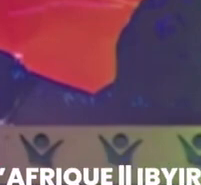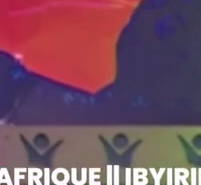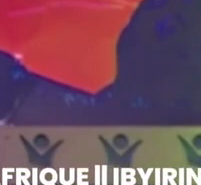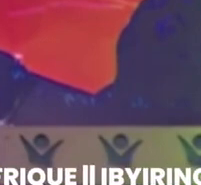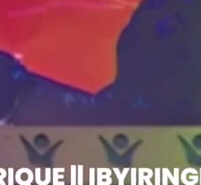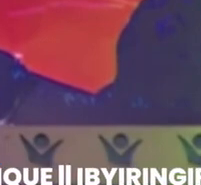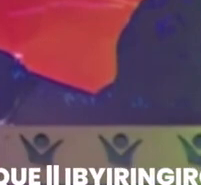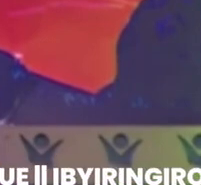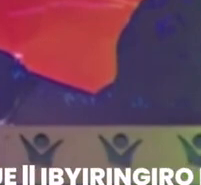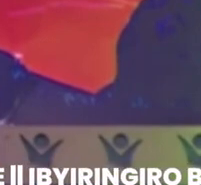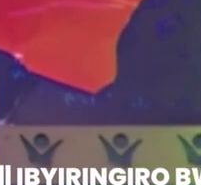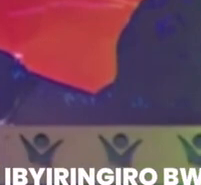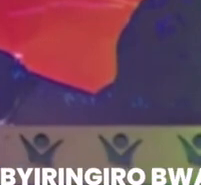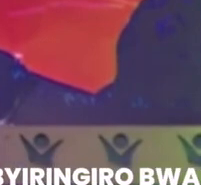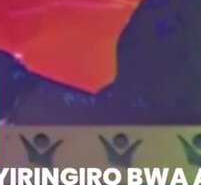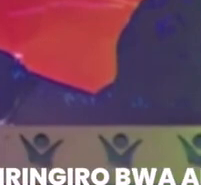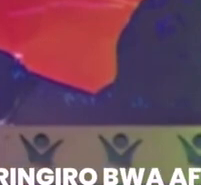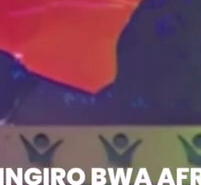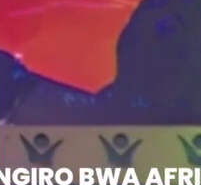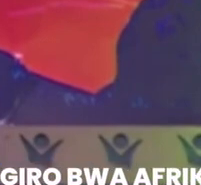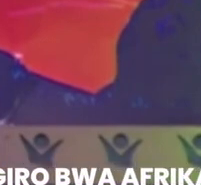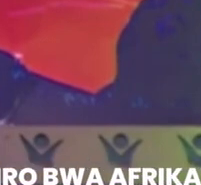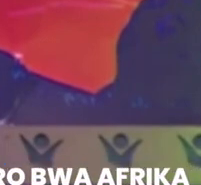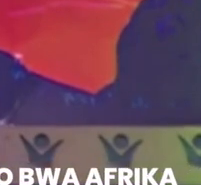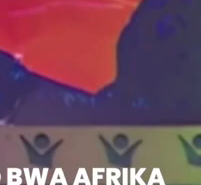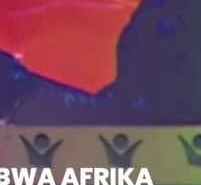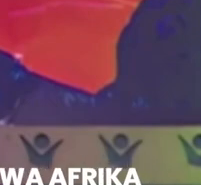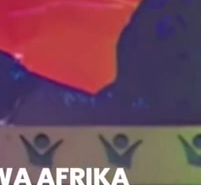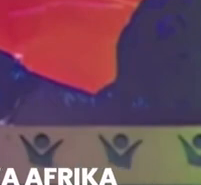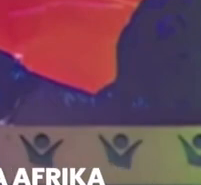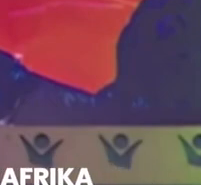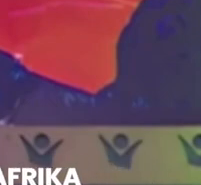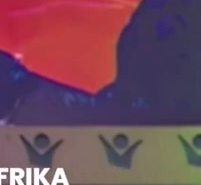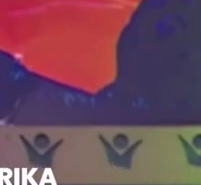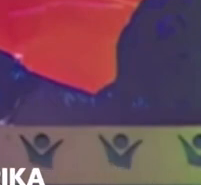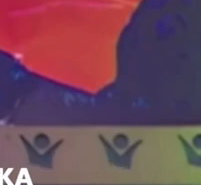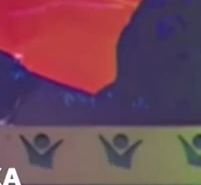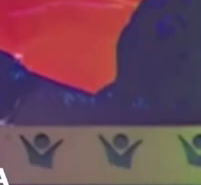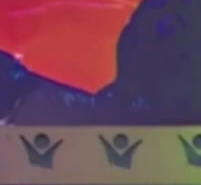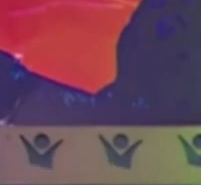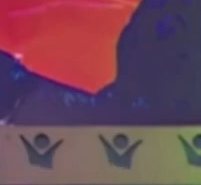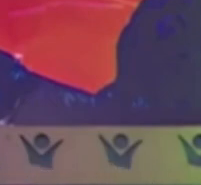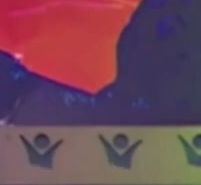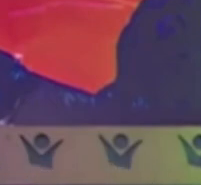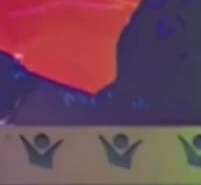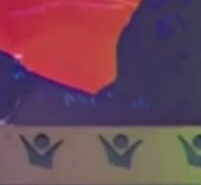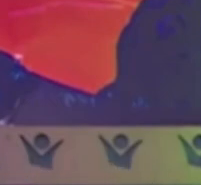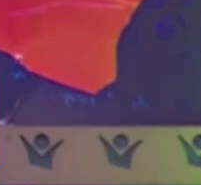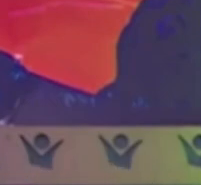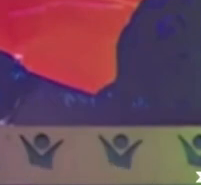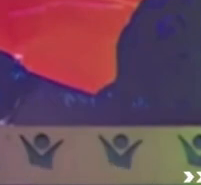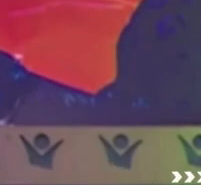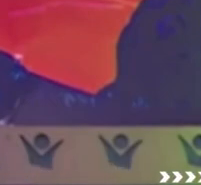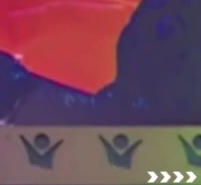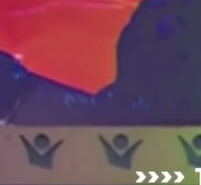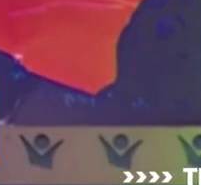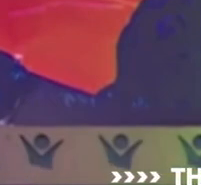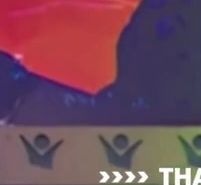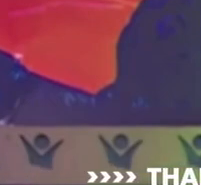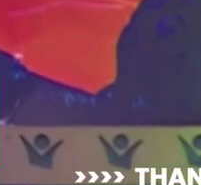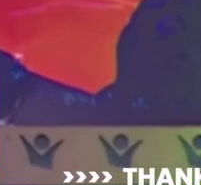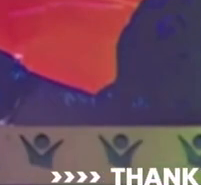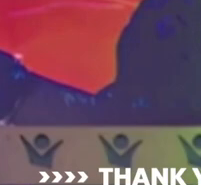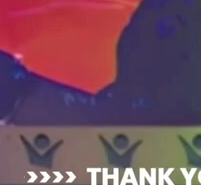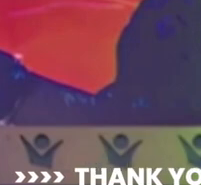be given unto you only. The topic that is before us is a very important topic that, Lord, we